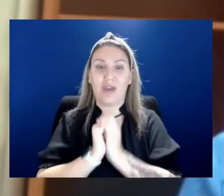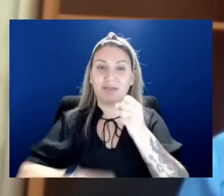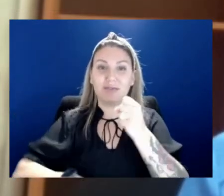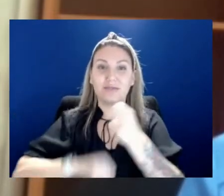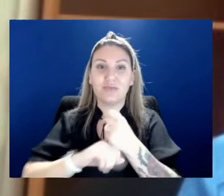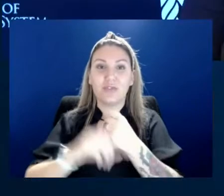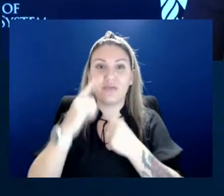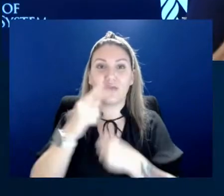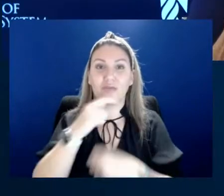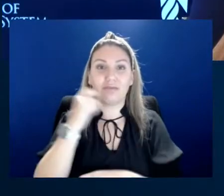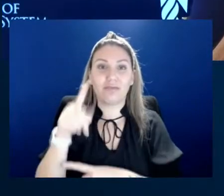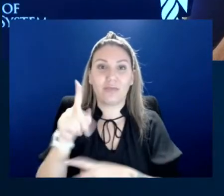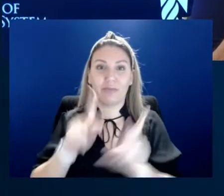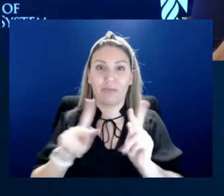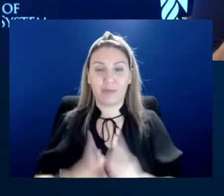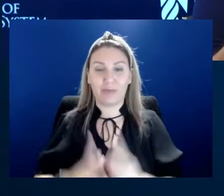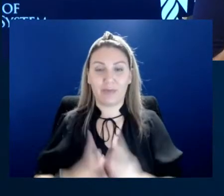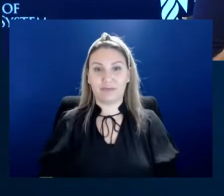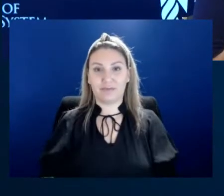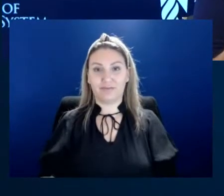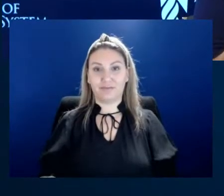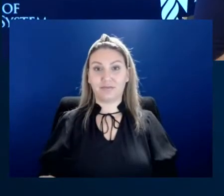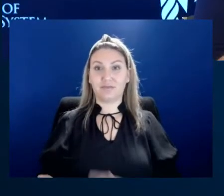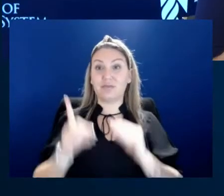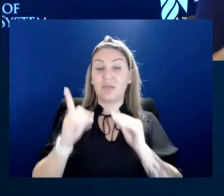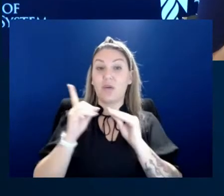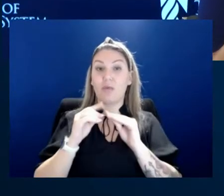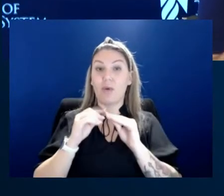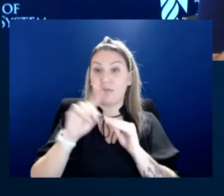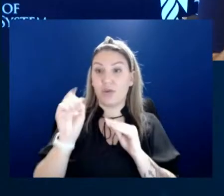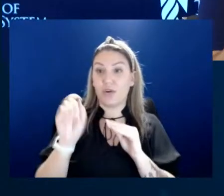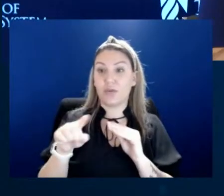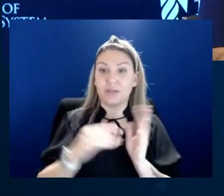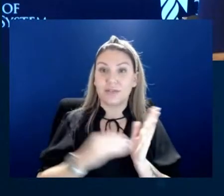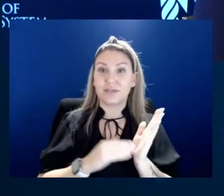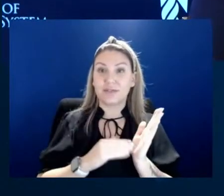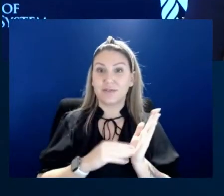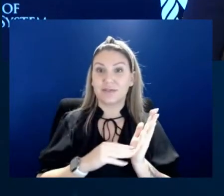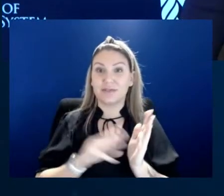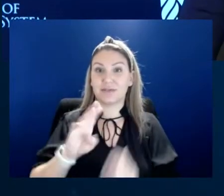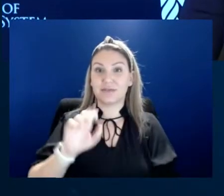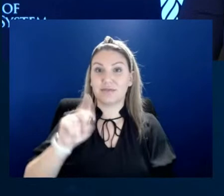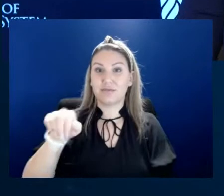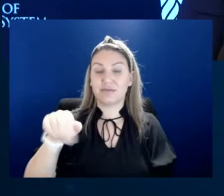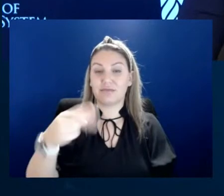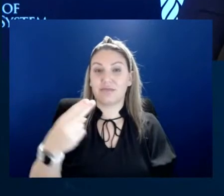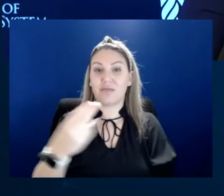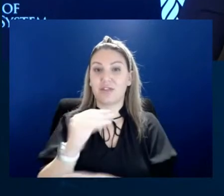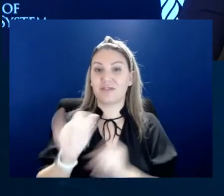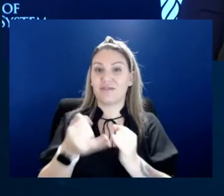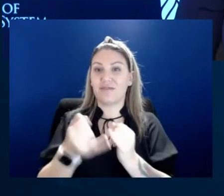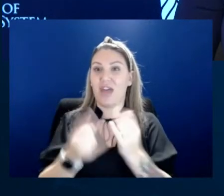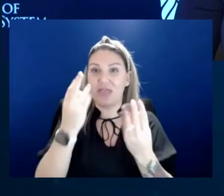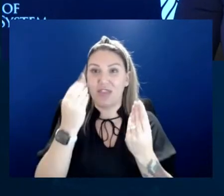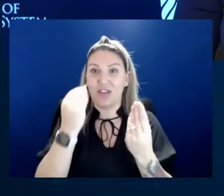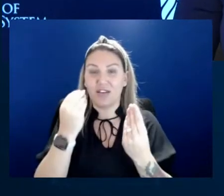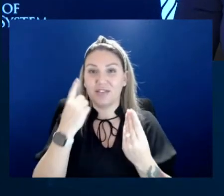Ukrainian people. One more question for you, Dr. Morsch, and then we'll get final thought from you, and we'll get a final thought from Dr.